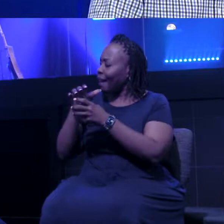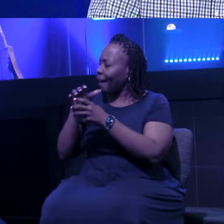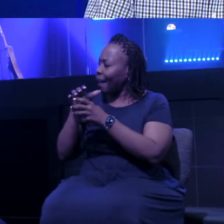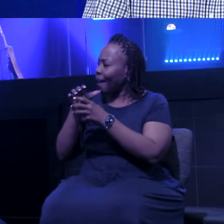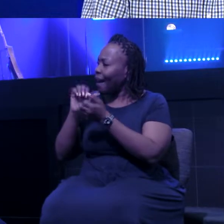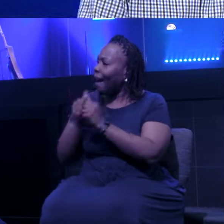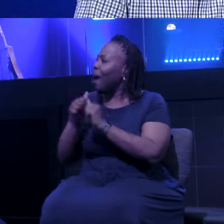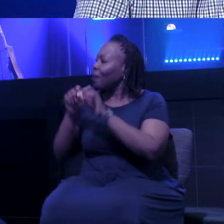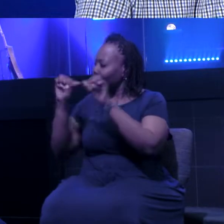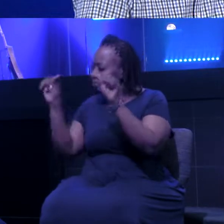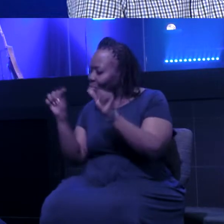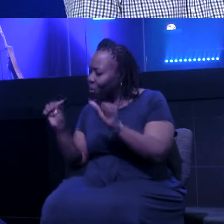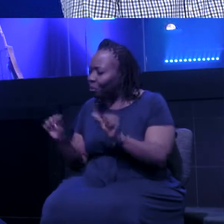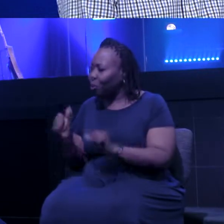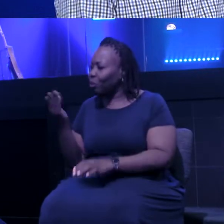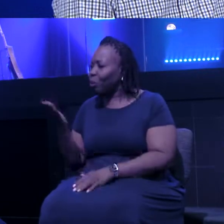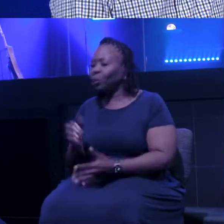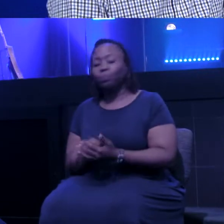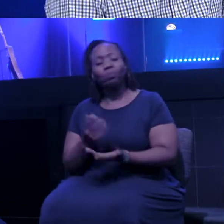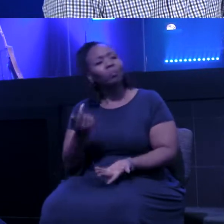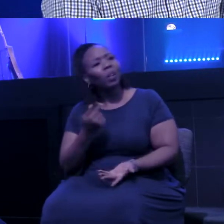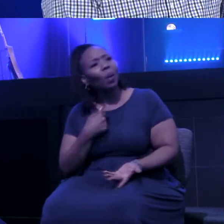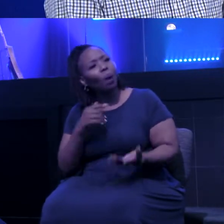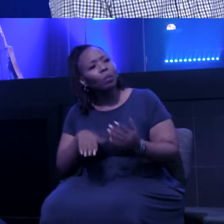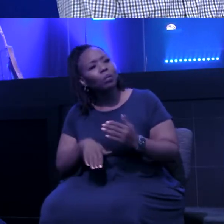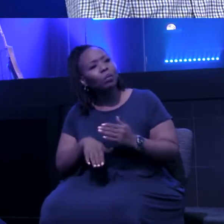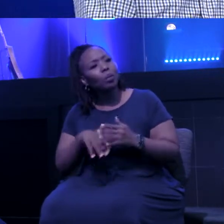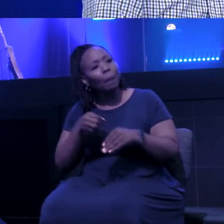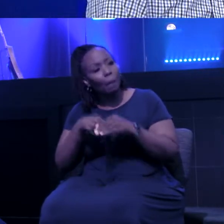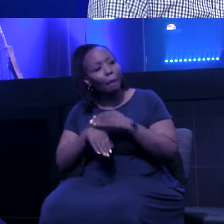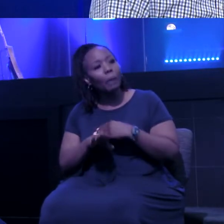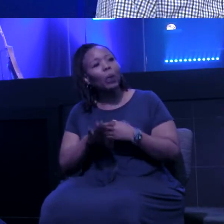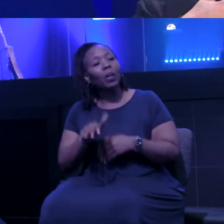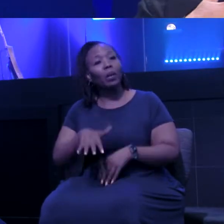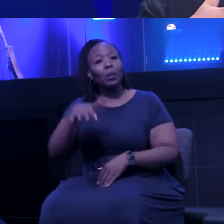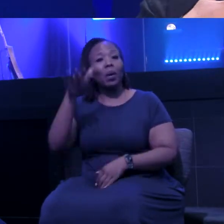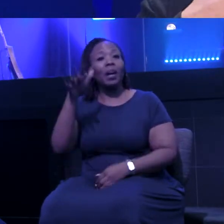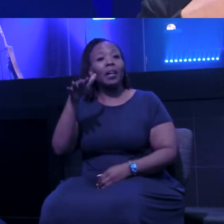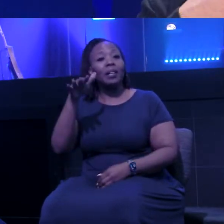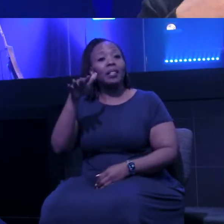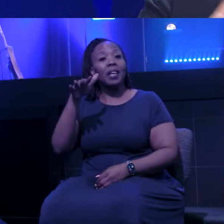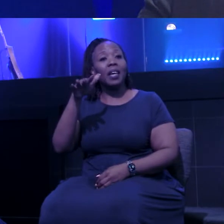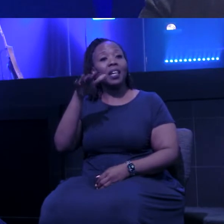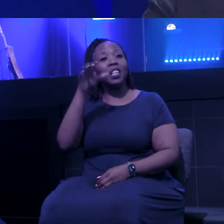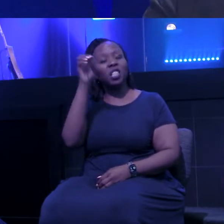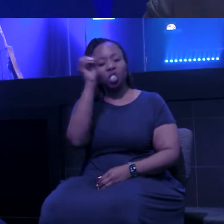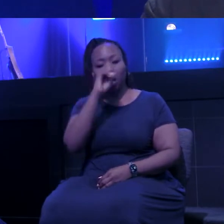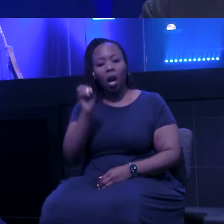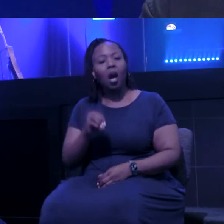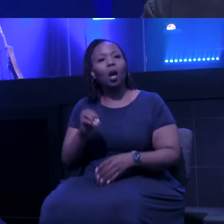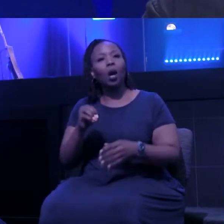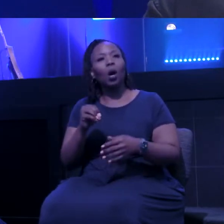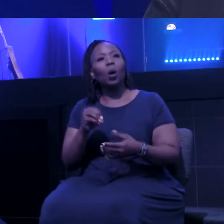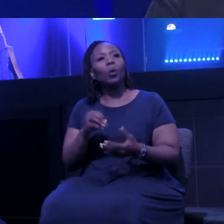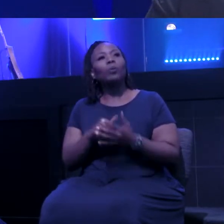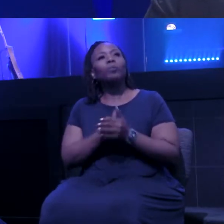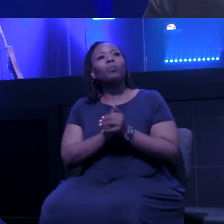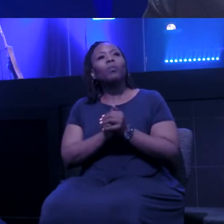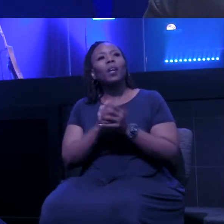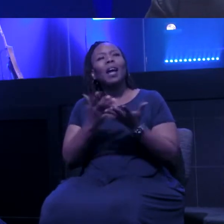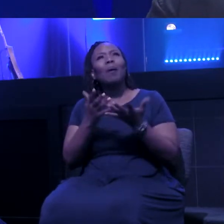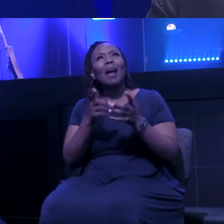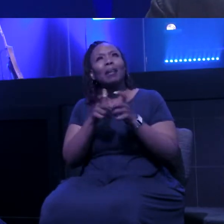I was born and raised in Chicago, Illinois. And I come from a tight-knit family, a big